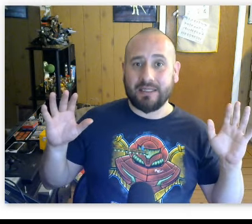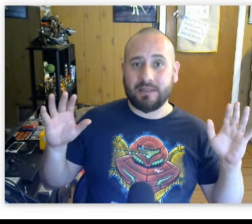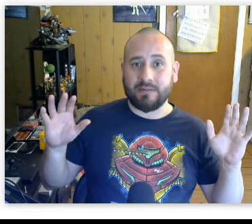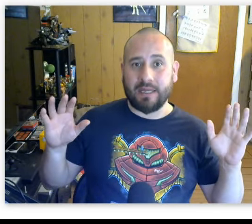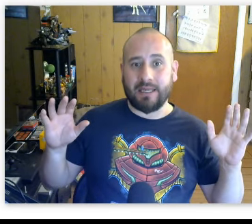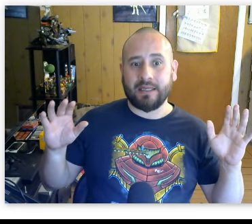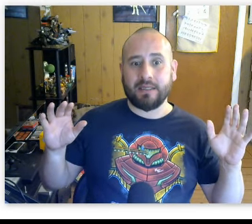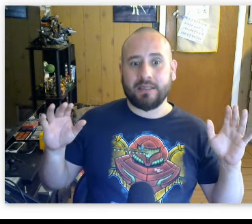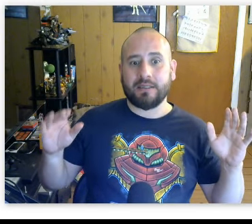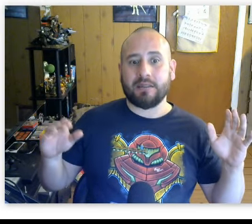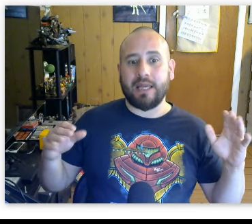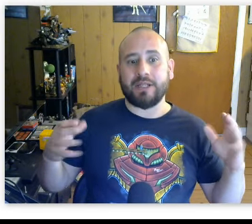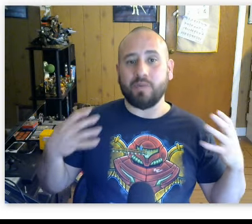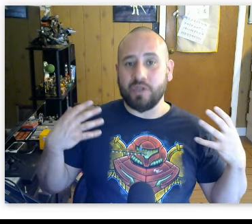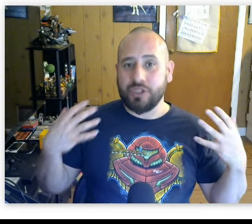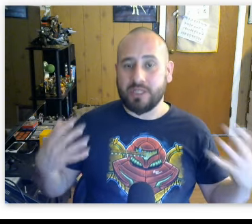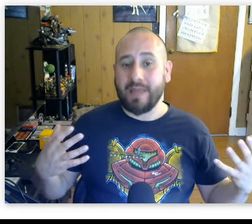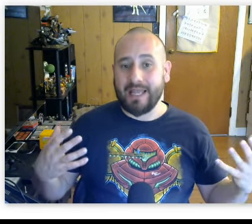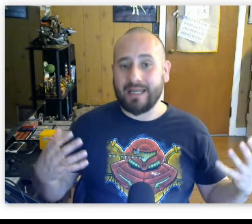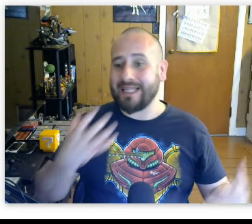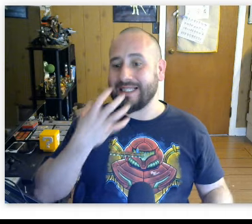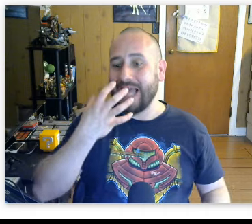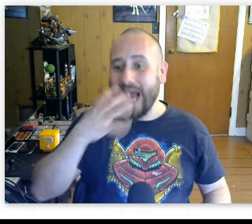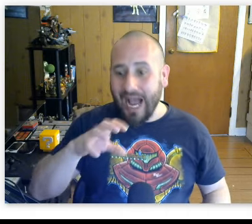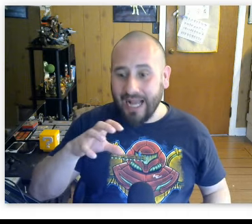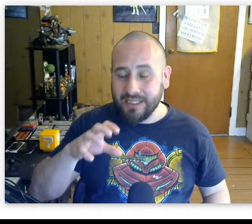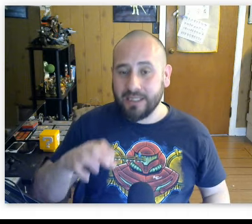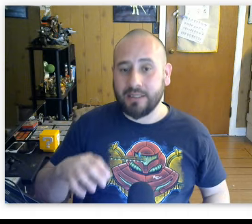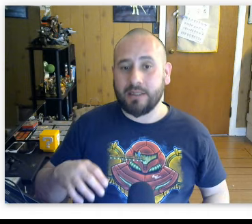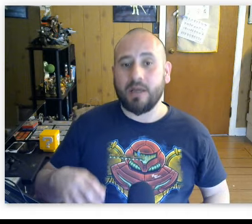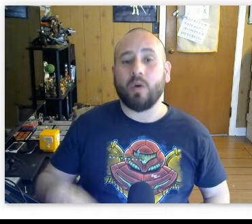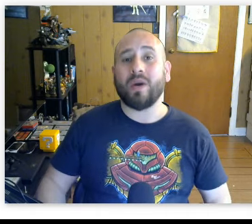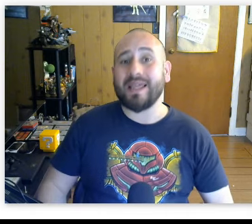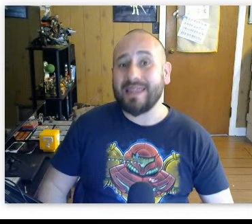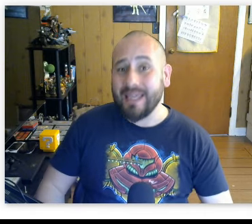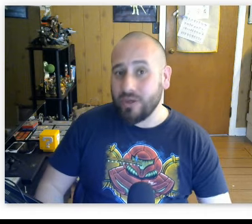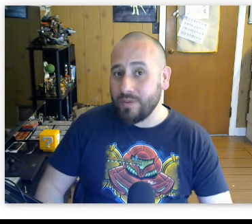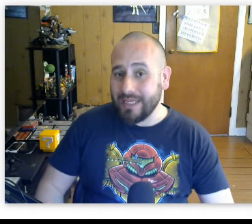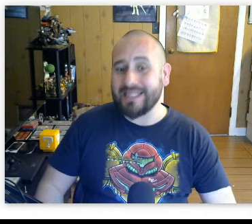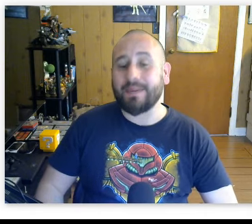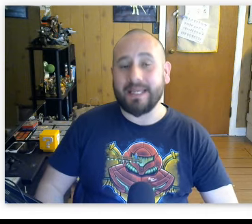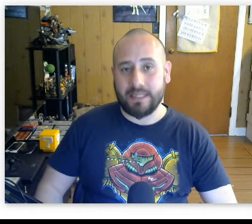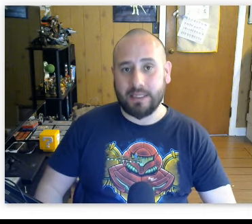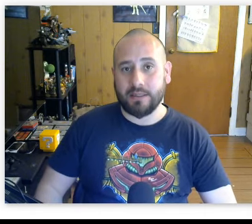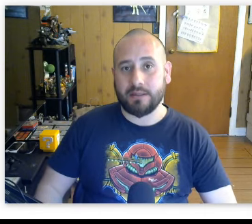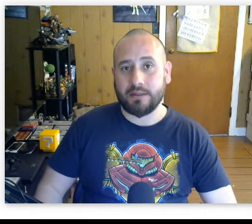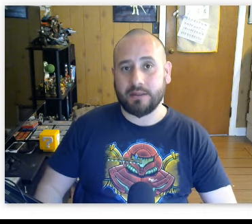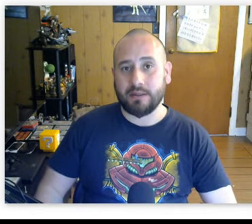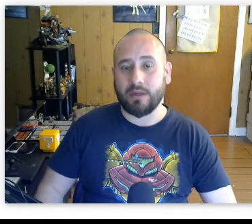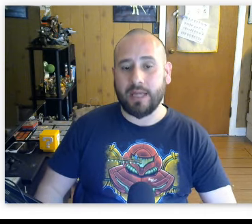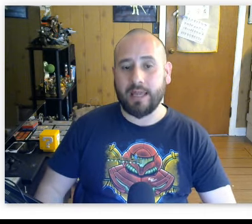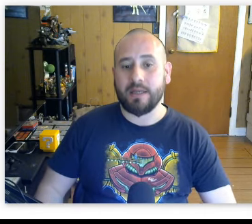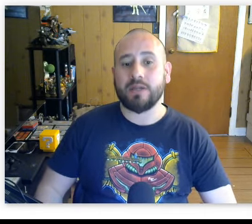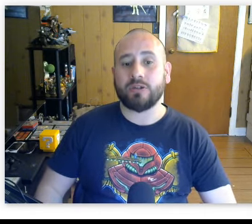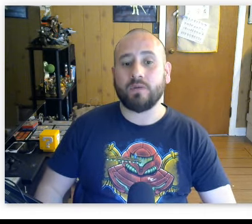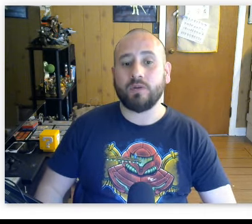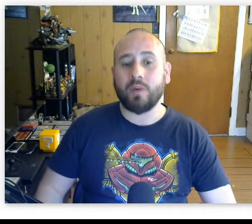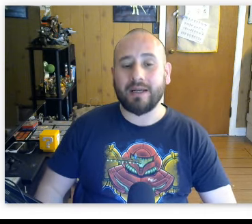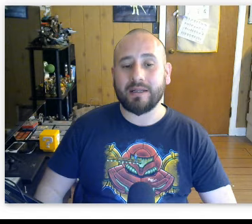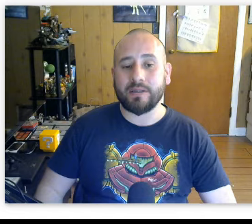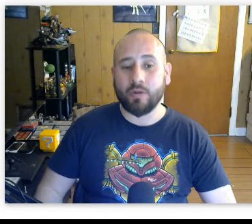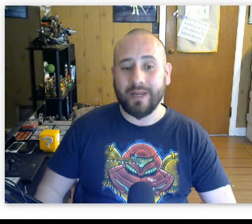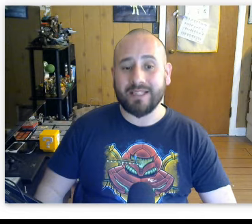it, right? Like it was just made and it's hot. What I think you mean is spicy. Okay, so